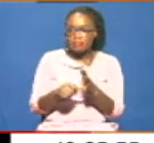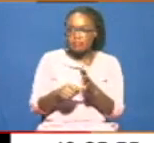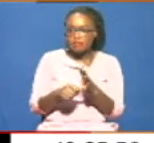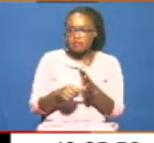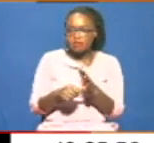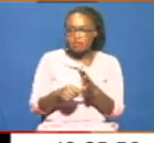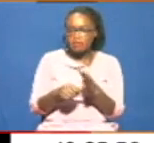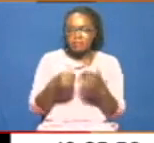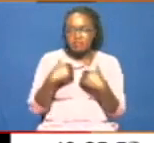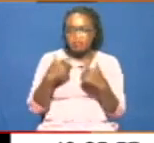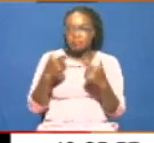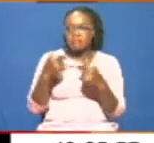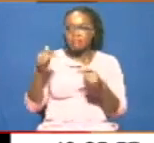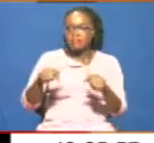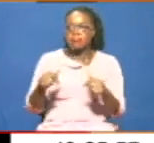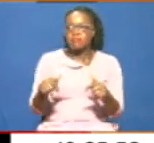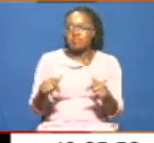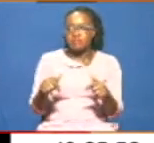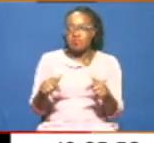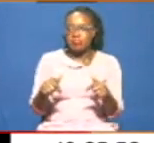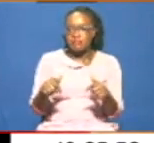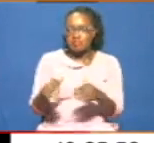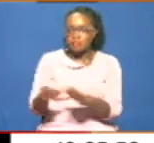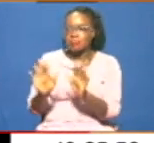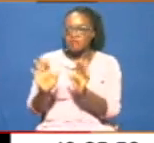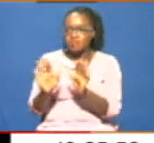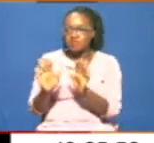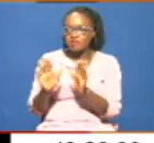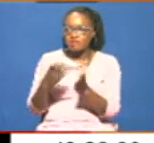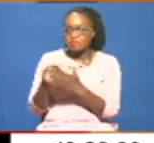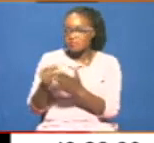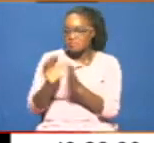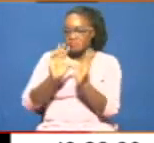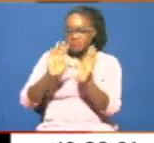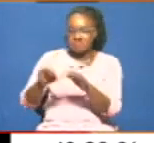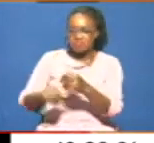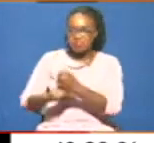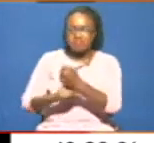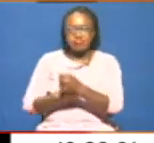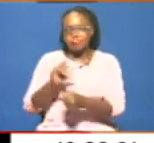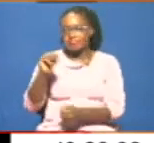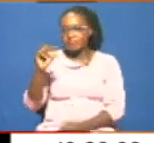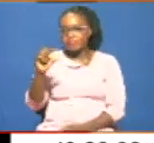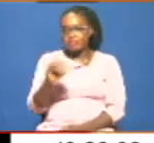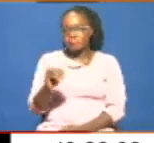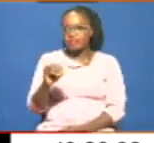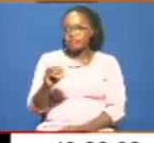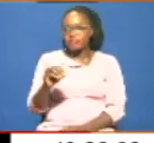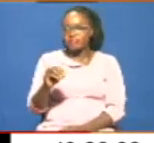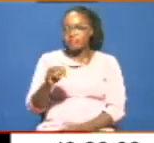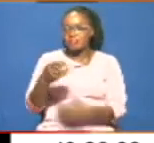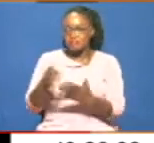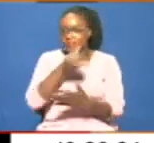facing today can no longer be left to just throwing money at it, or the NGOs or the private